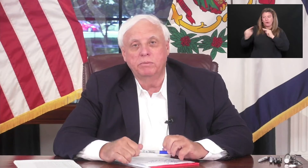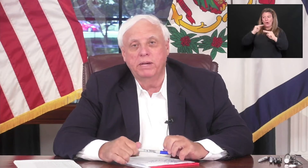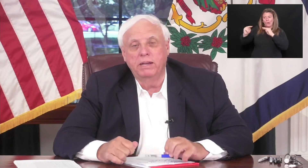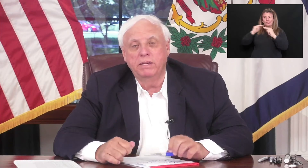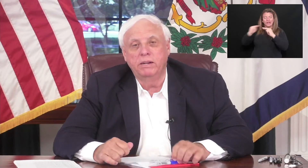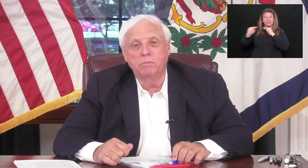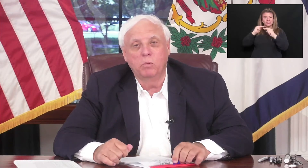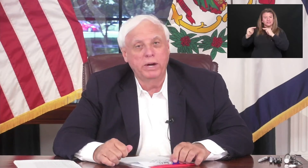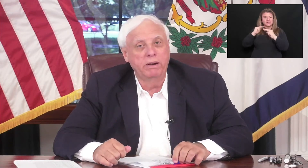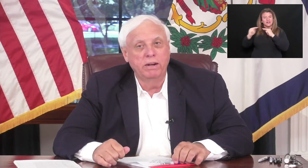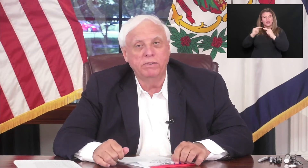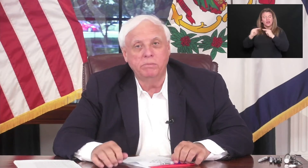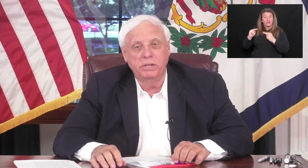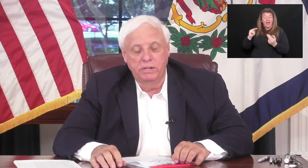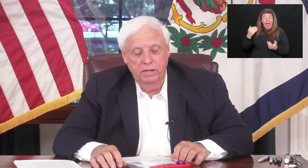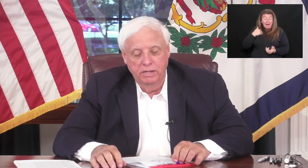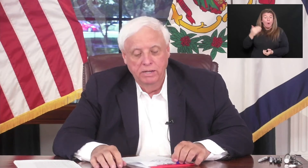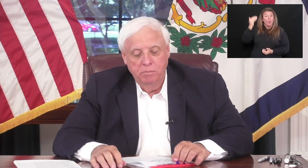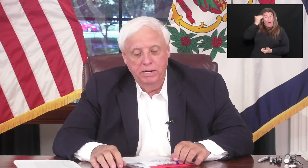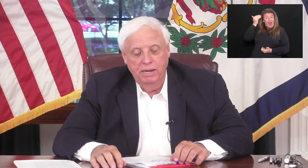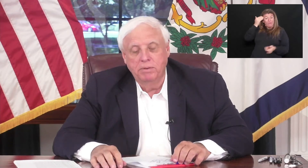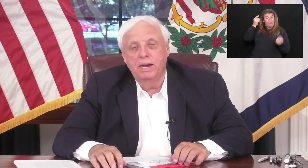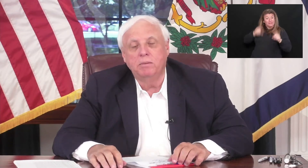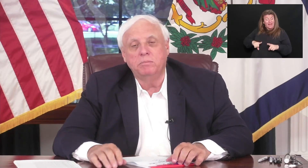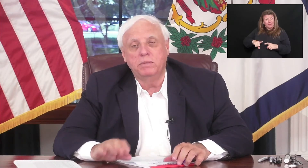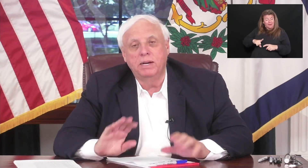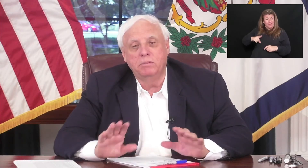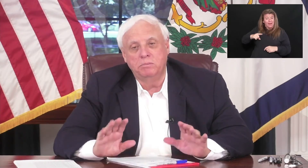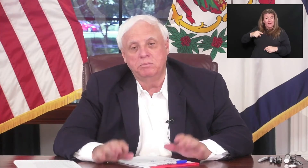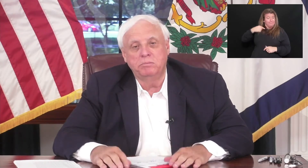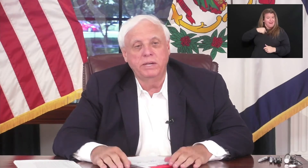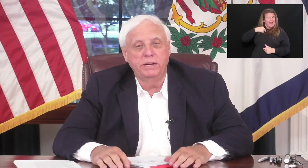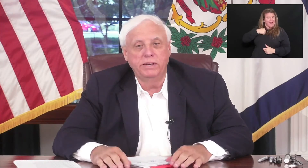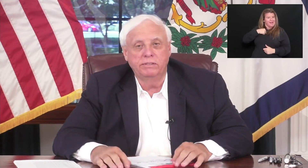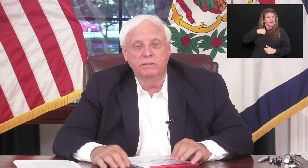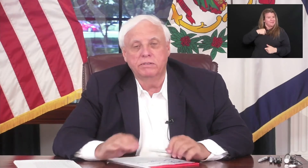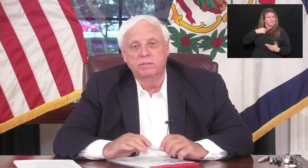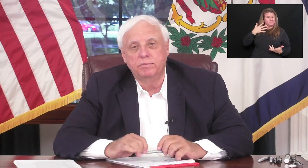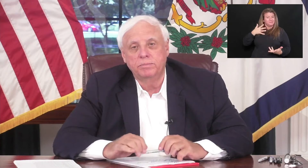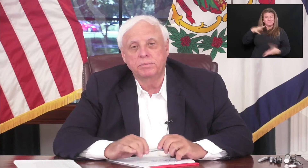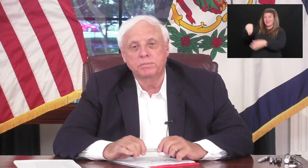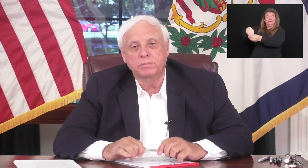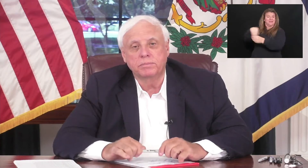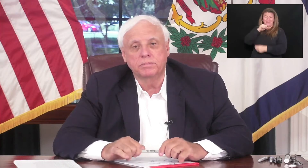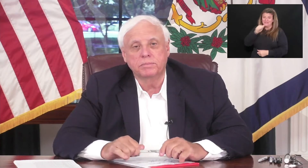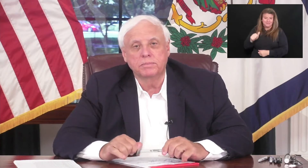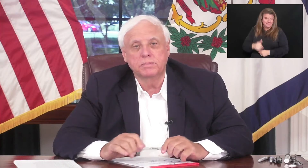with them. I'm aware of it, but I'm at a distance.